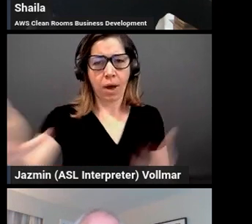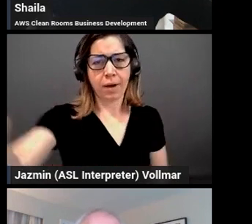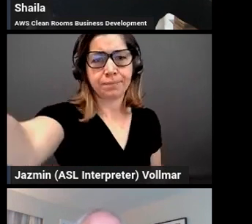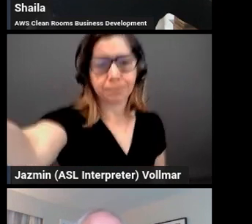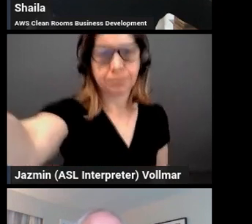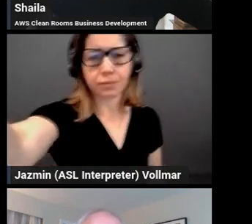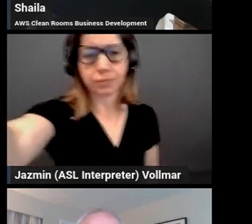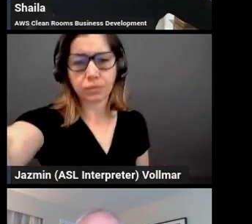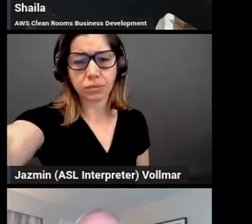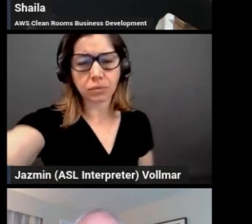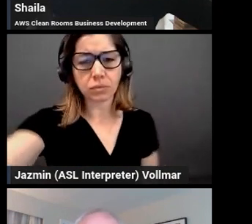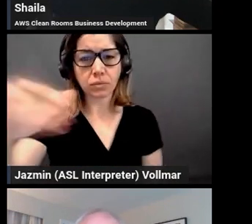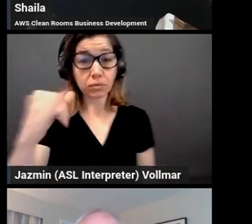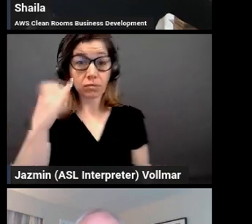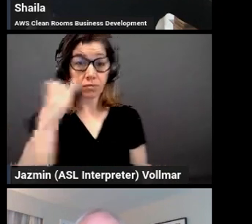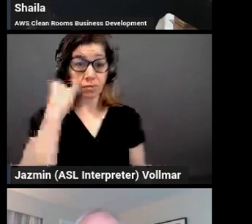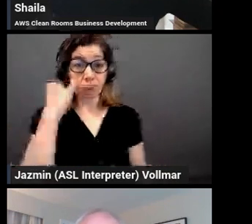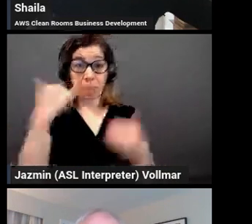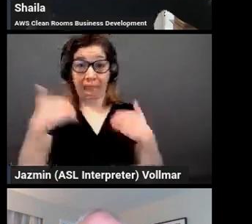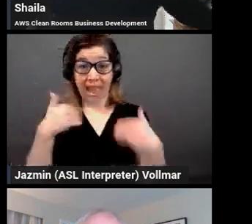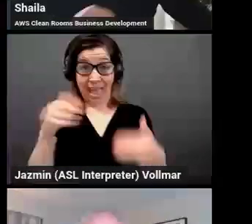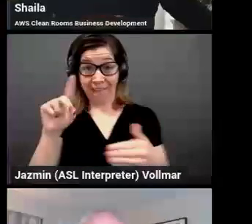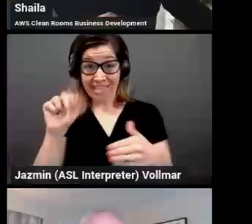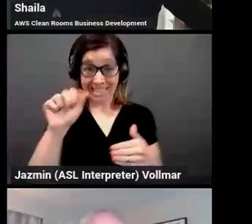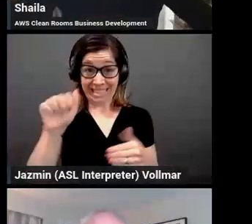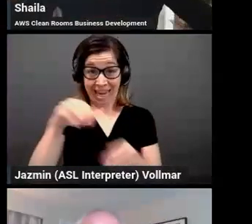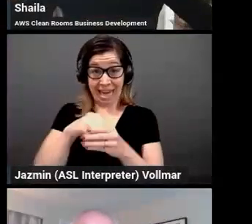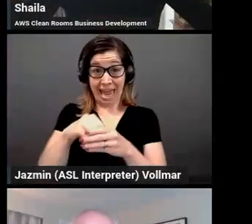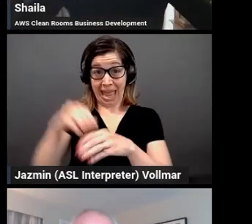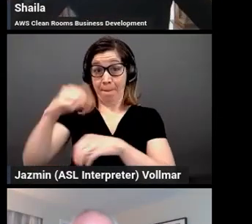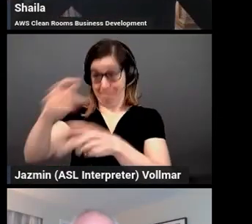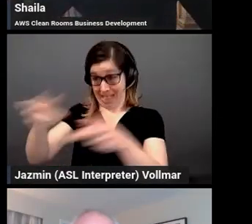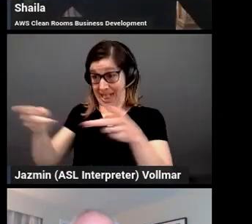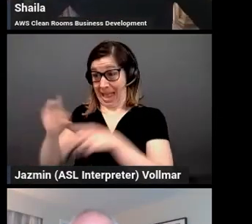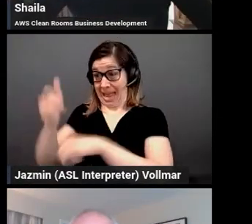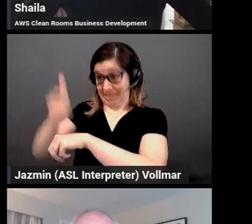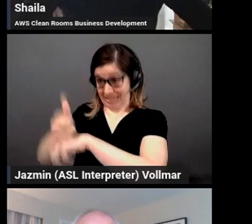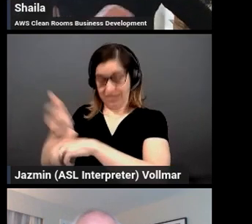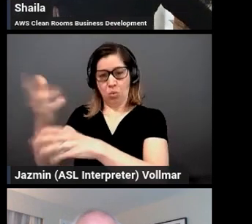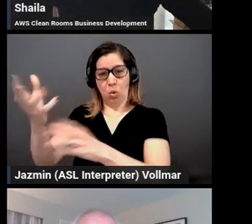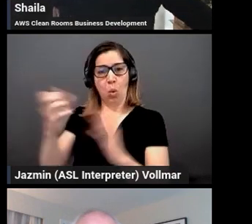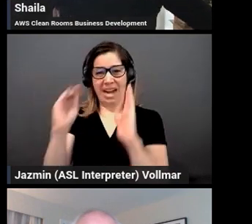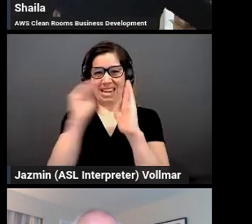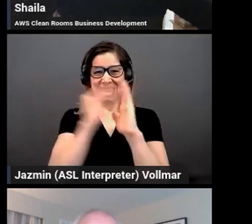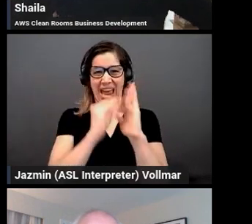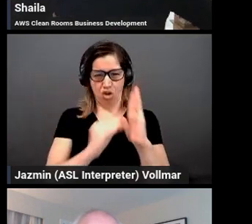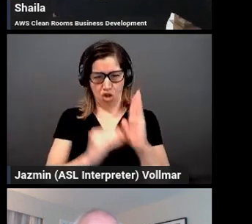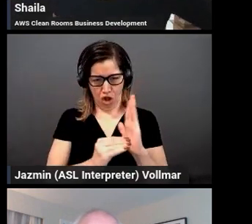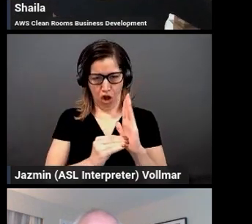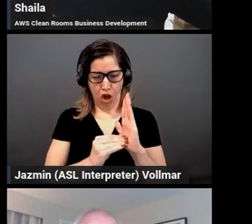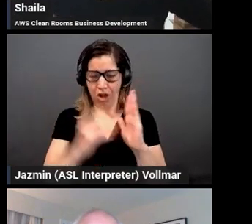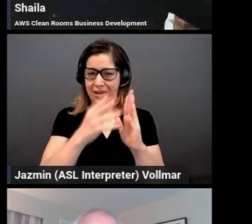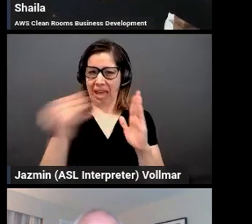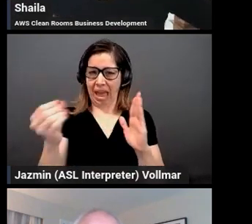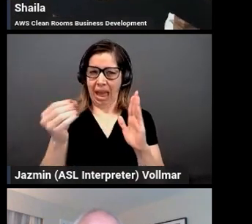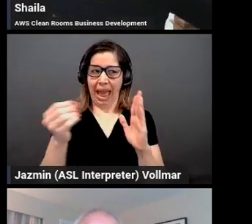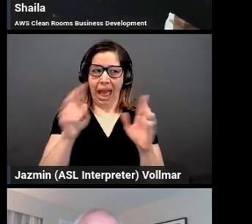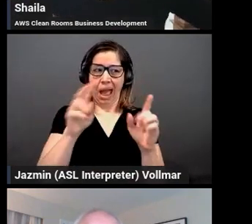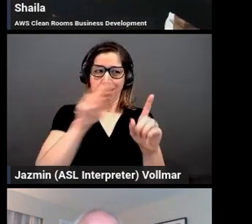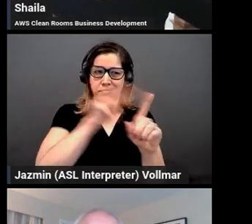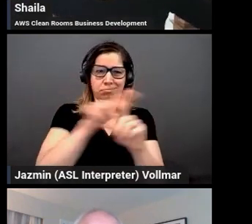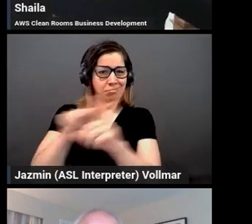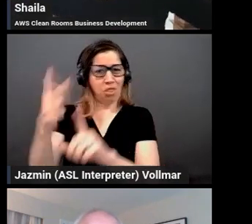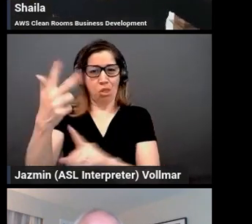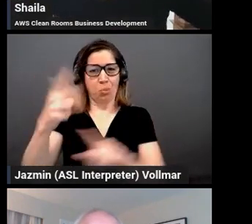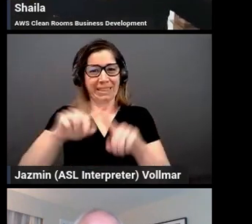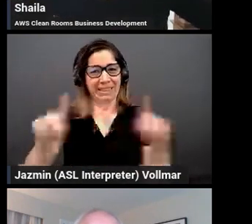So let's say if we have our data in place in Amazon S3 and we want to catalog that and associate it across different collaborators, is